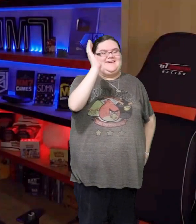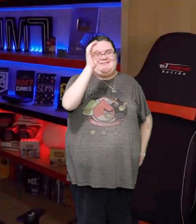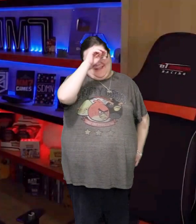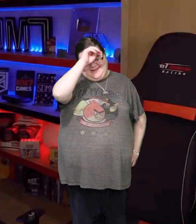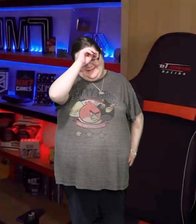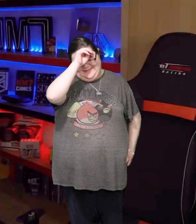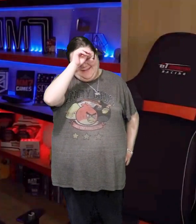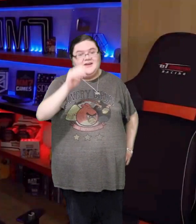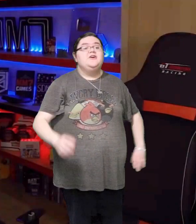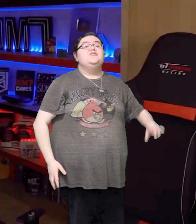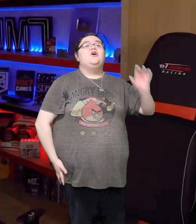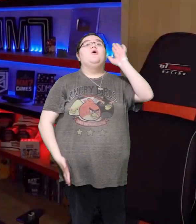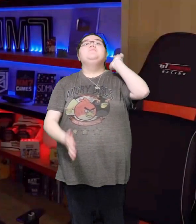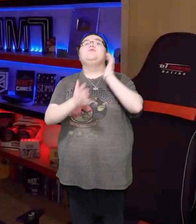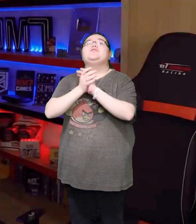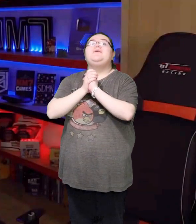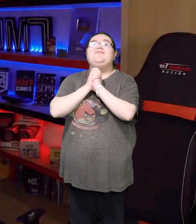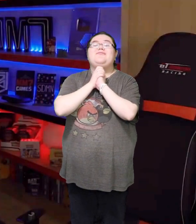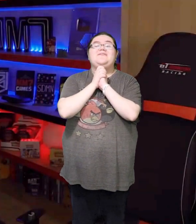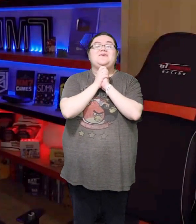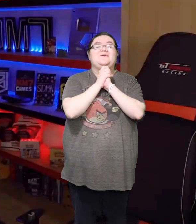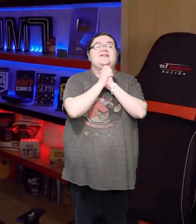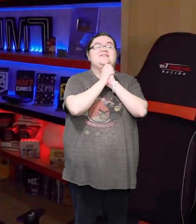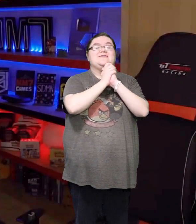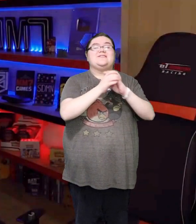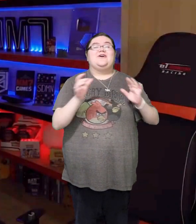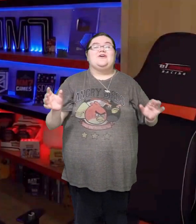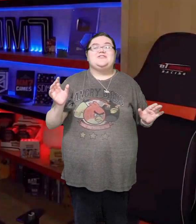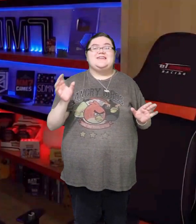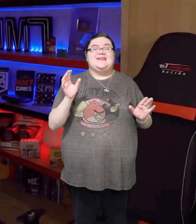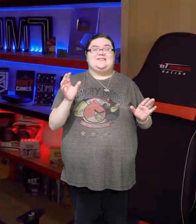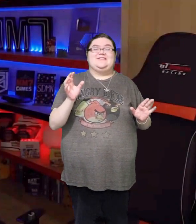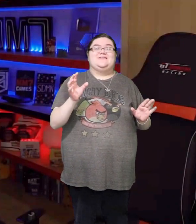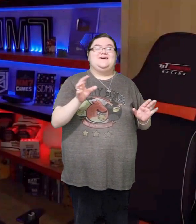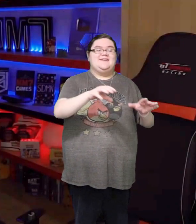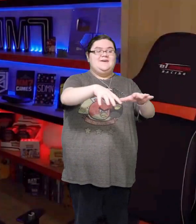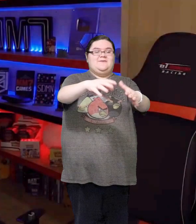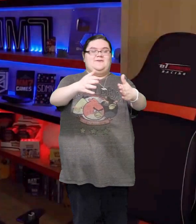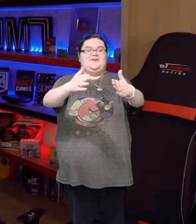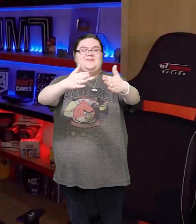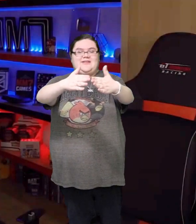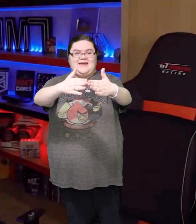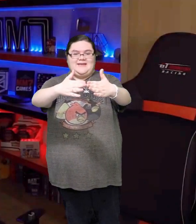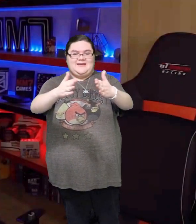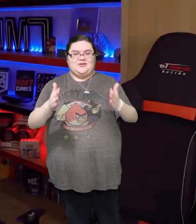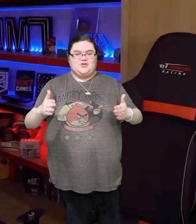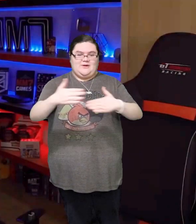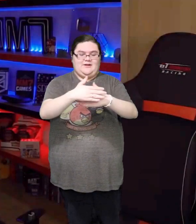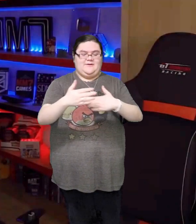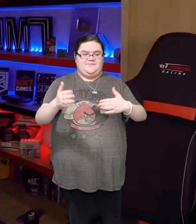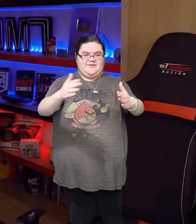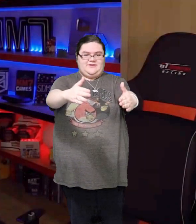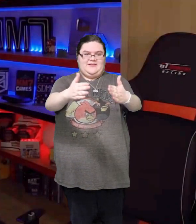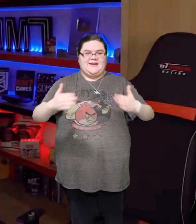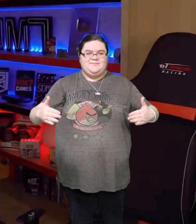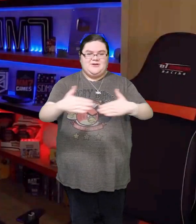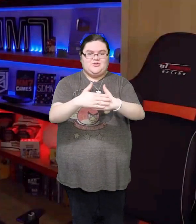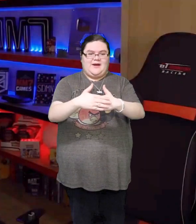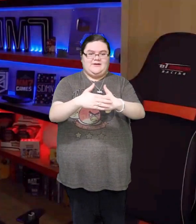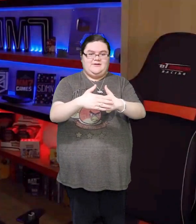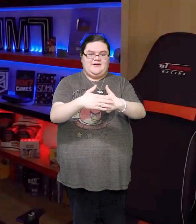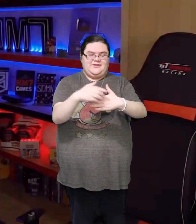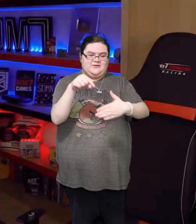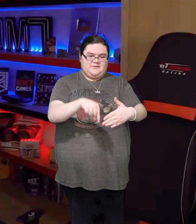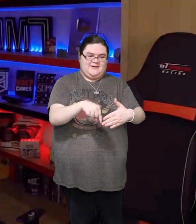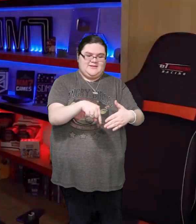that's one that I'm just like, No, but one of my favorite ones is the Hershey Kisses one where they're standing in a they're lined up in